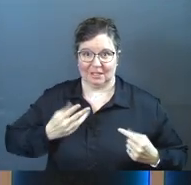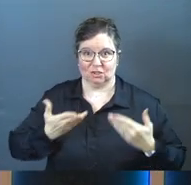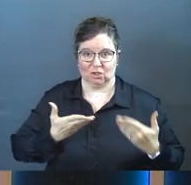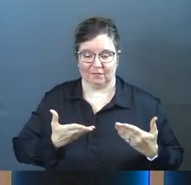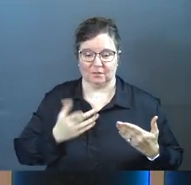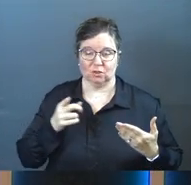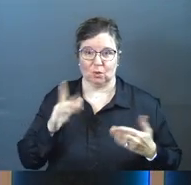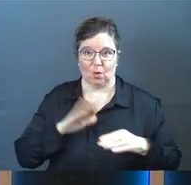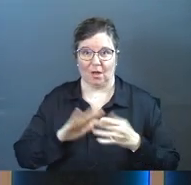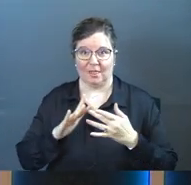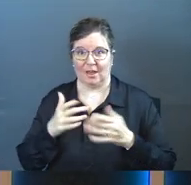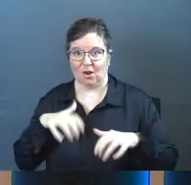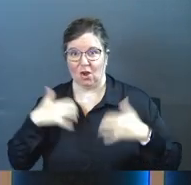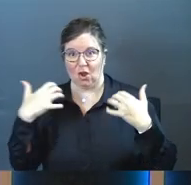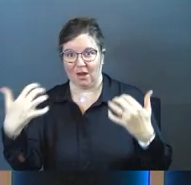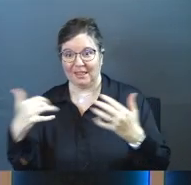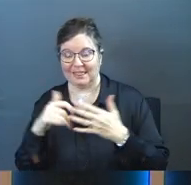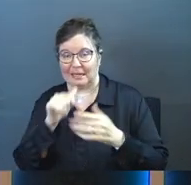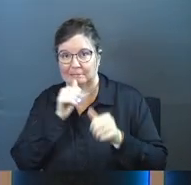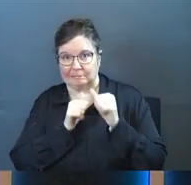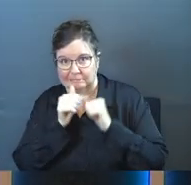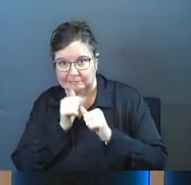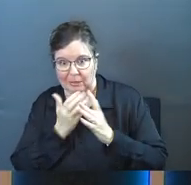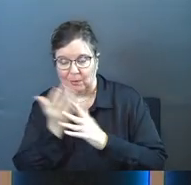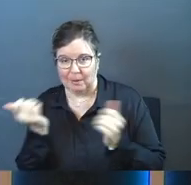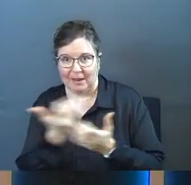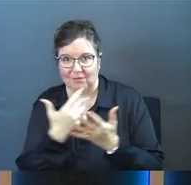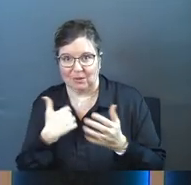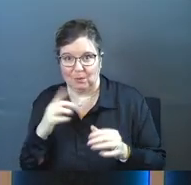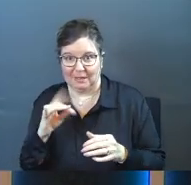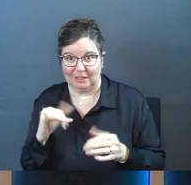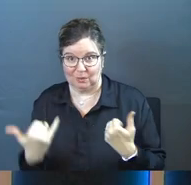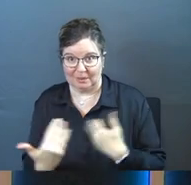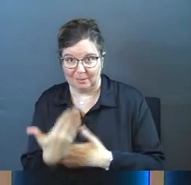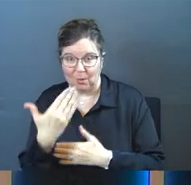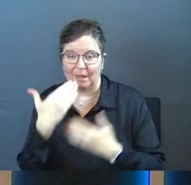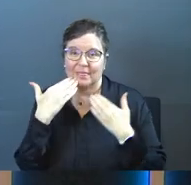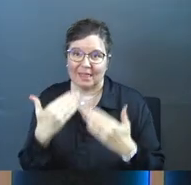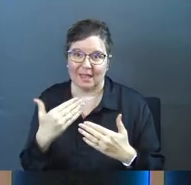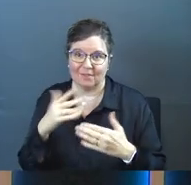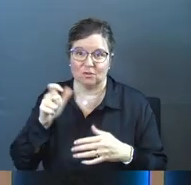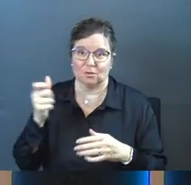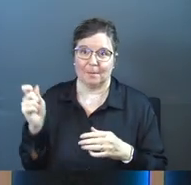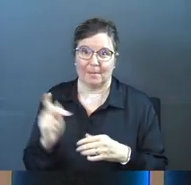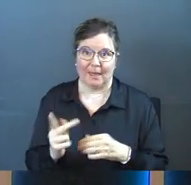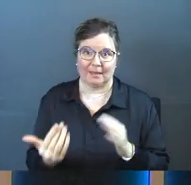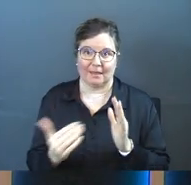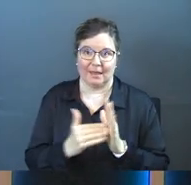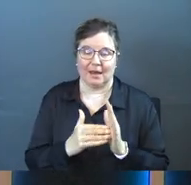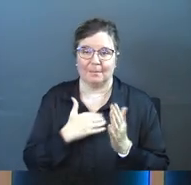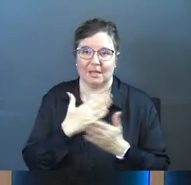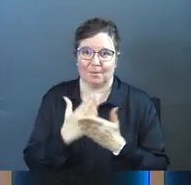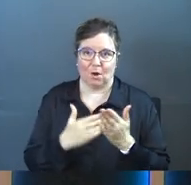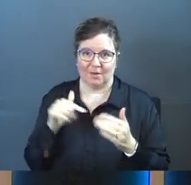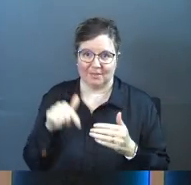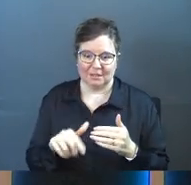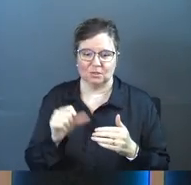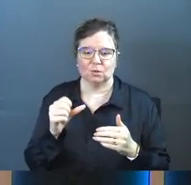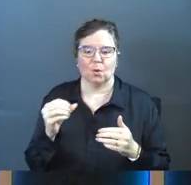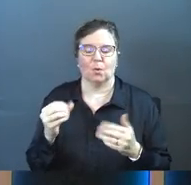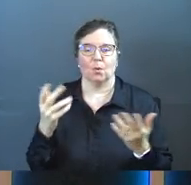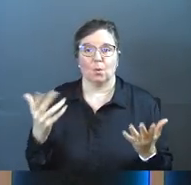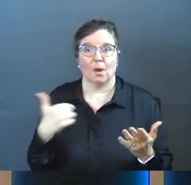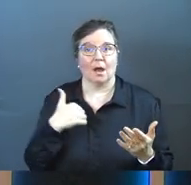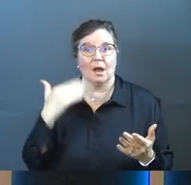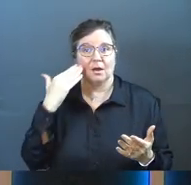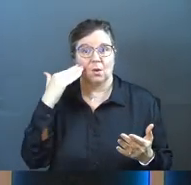so you online audience that suffered through everything that we did to you this morning, thank you for tuning back in and being a part of this.